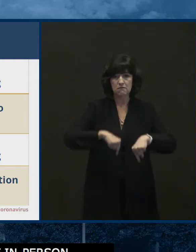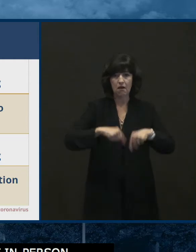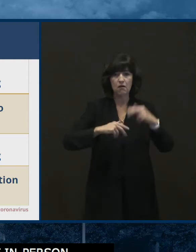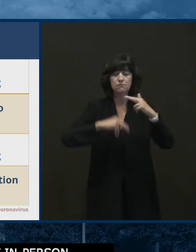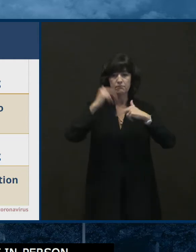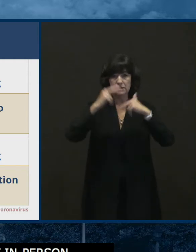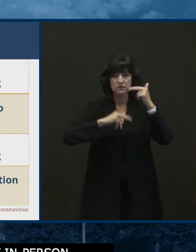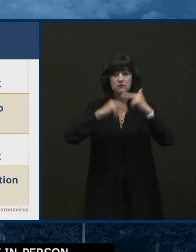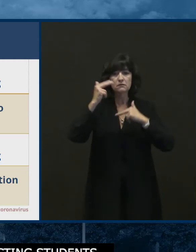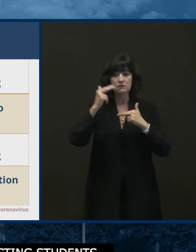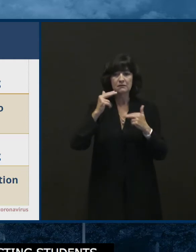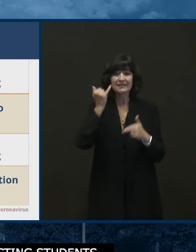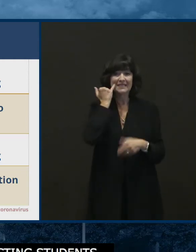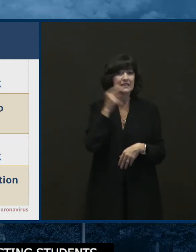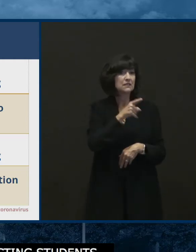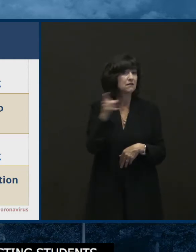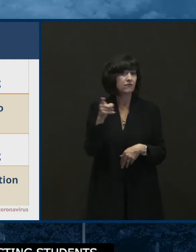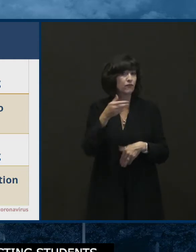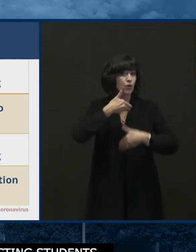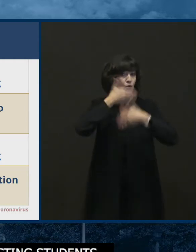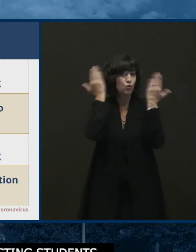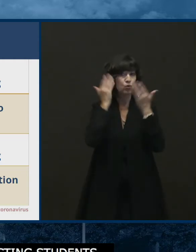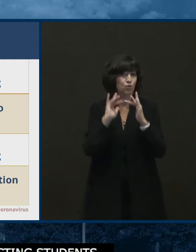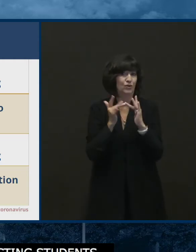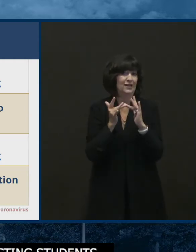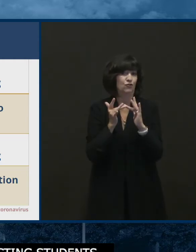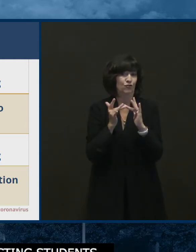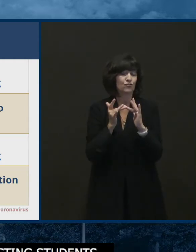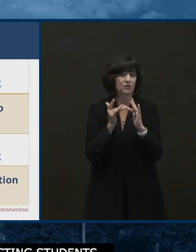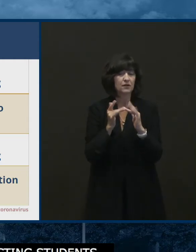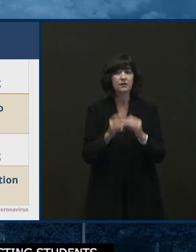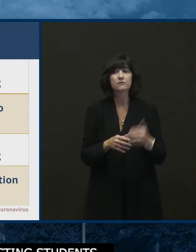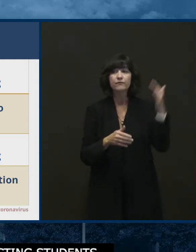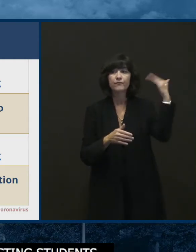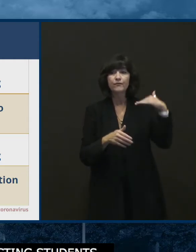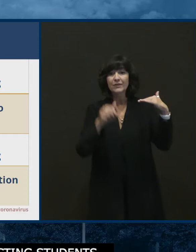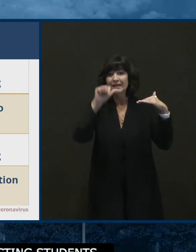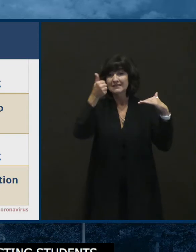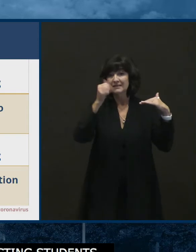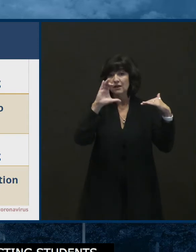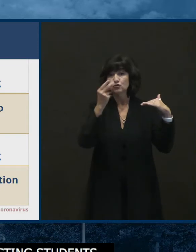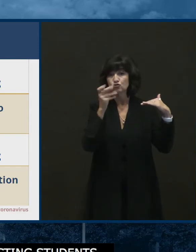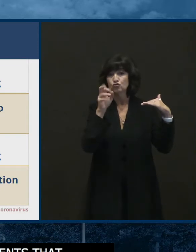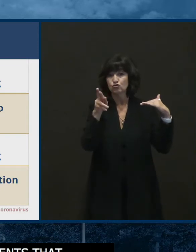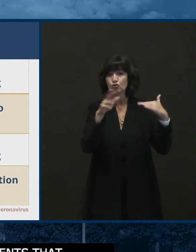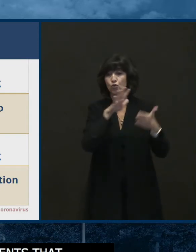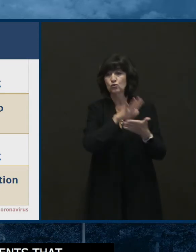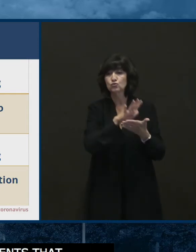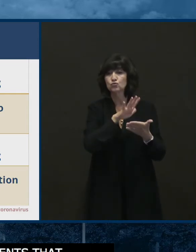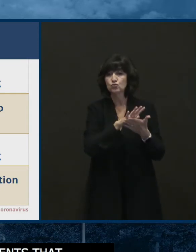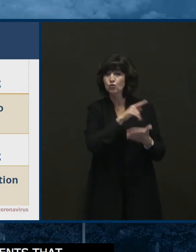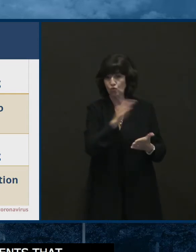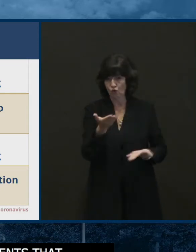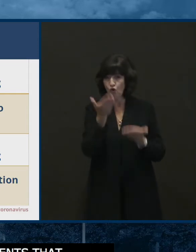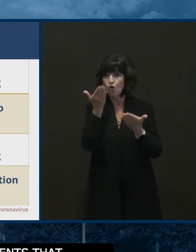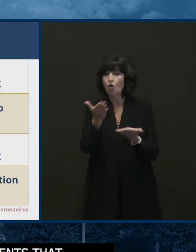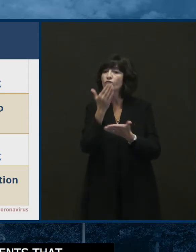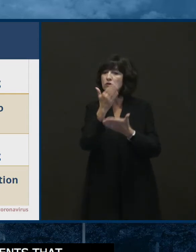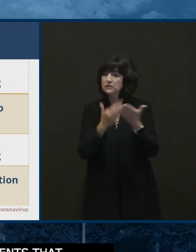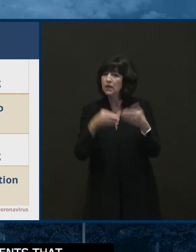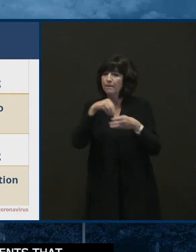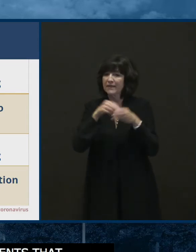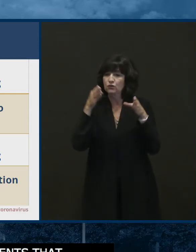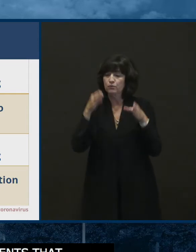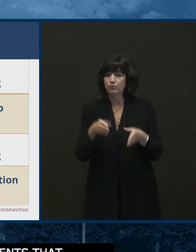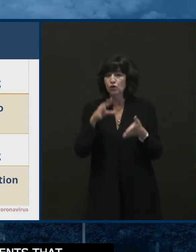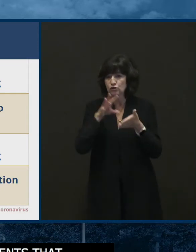have no internet connection still. 10 of our charter schools are also offering some form of in-person learning,